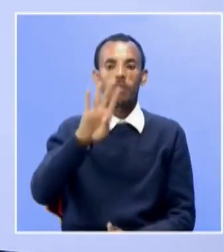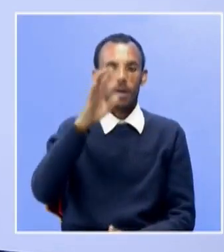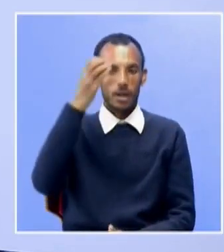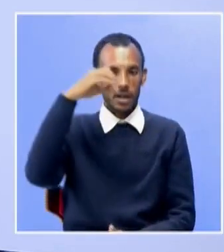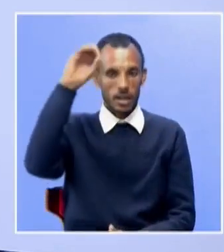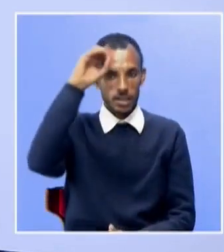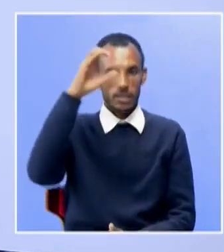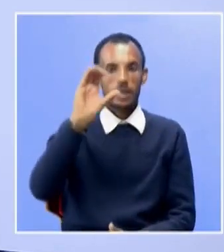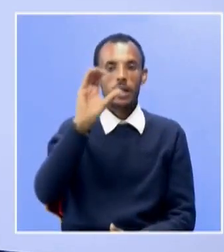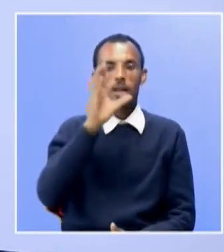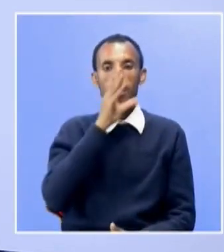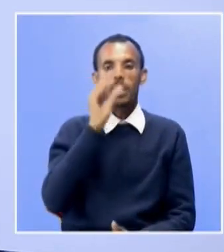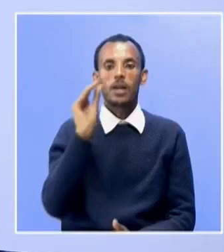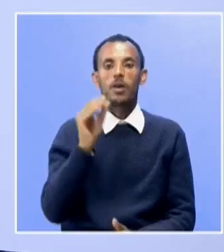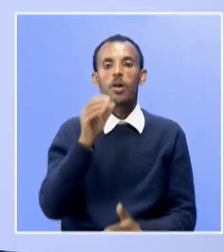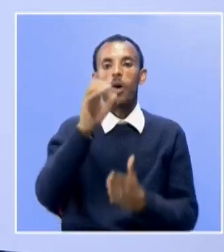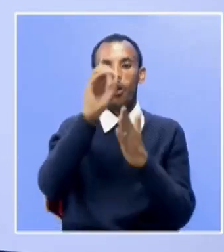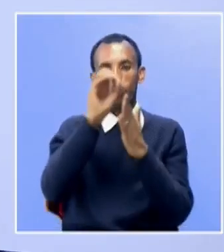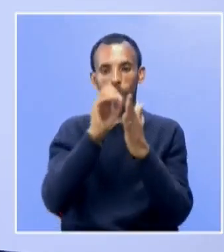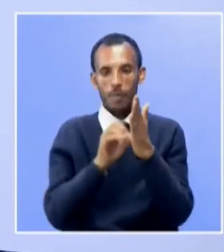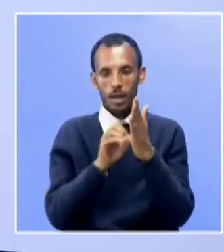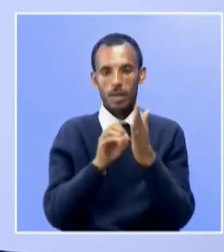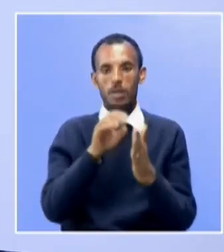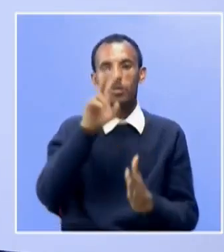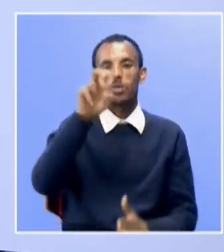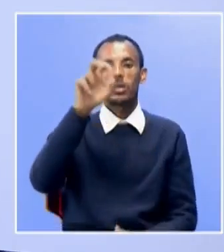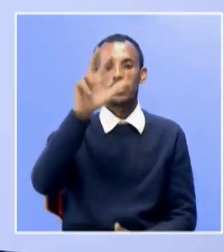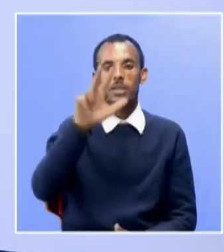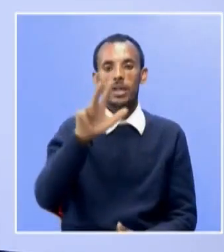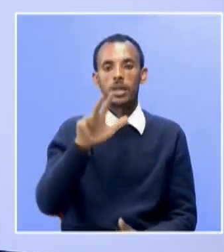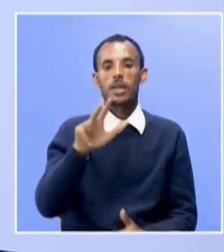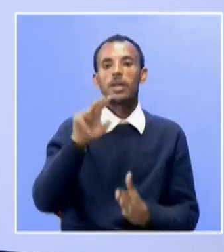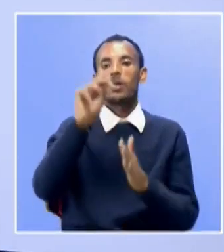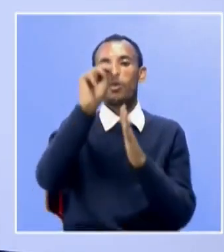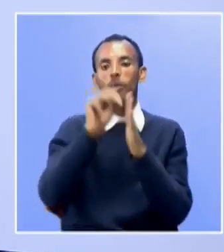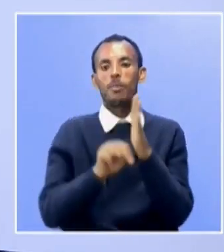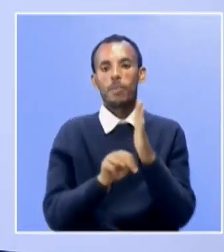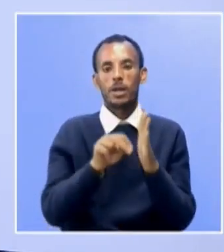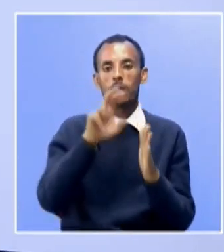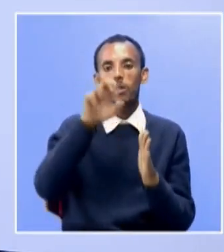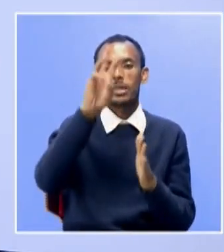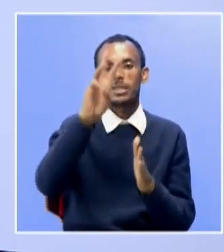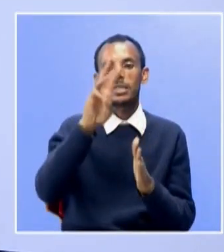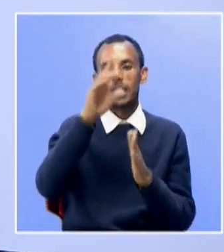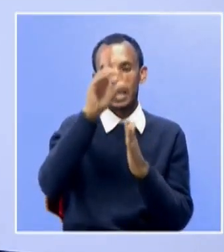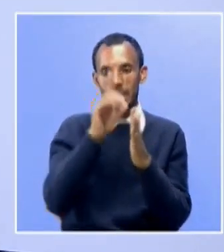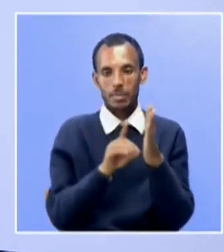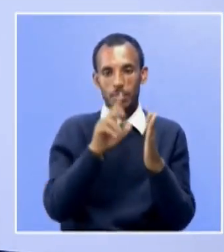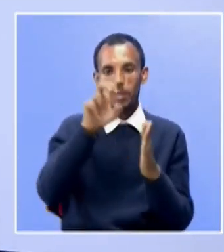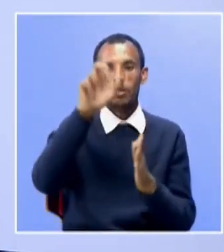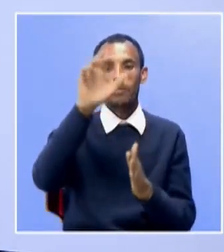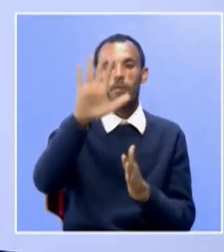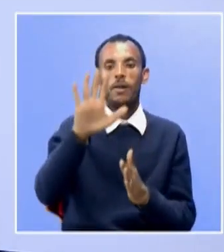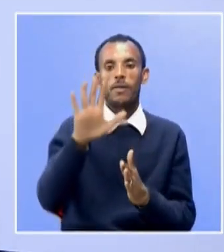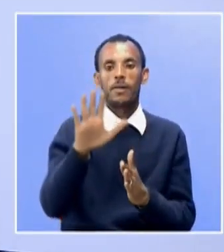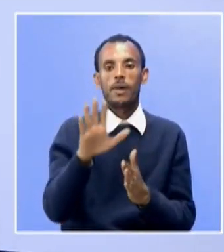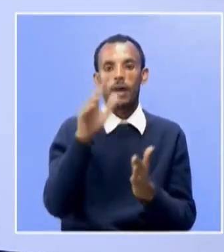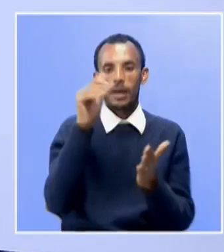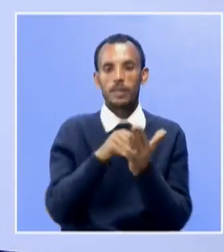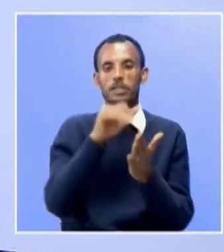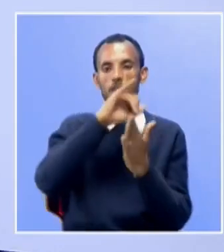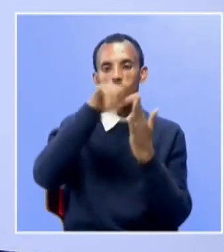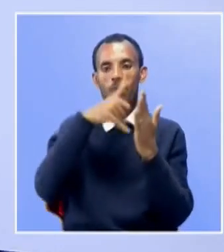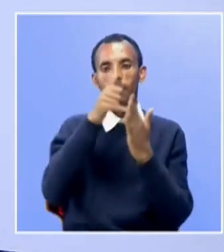Celsius, and October 23, and November 26, December 25, again